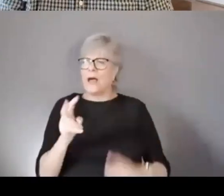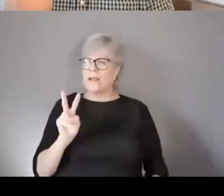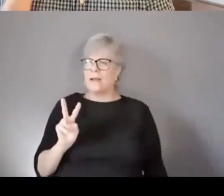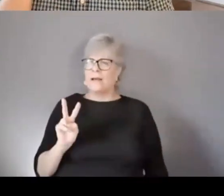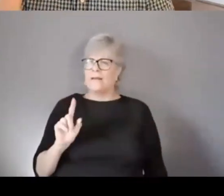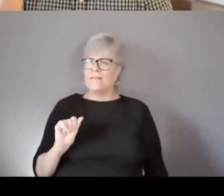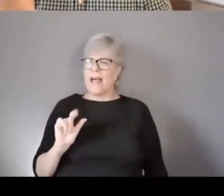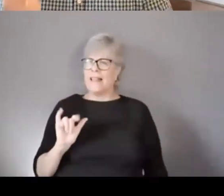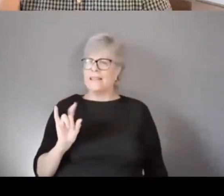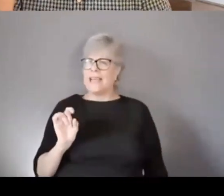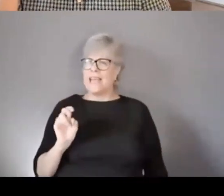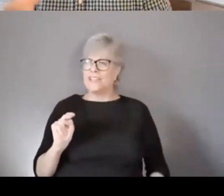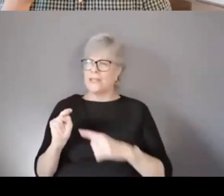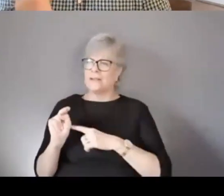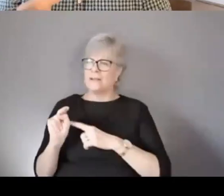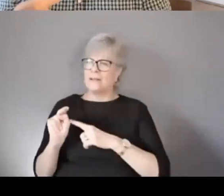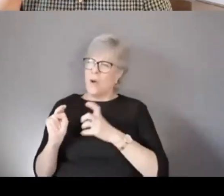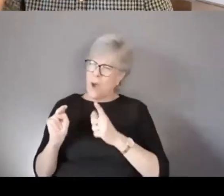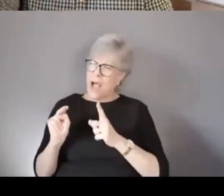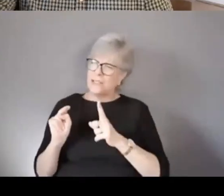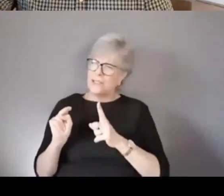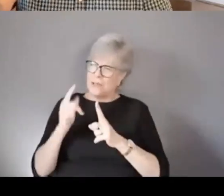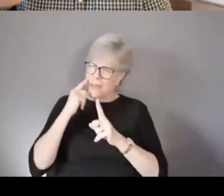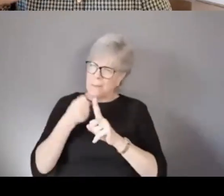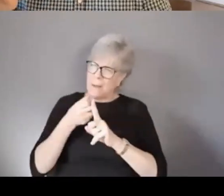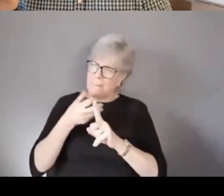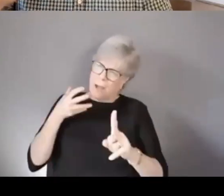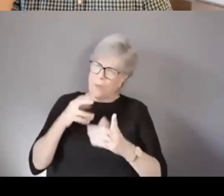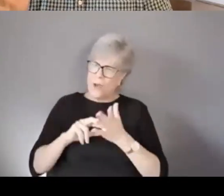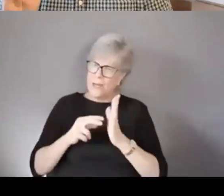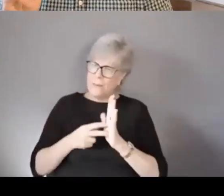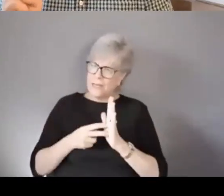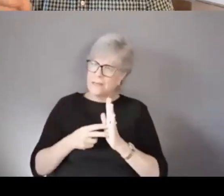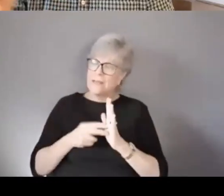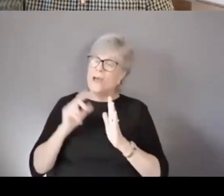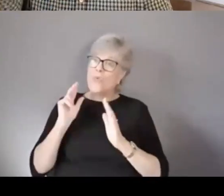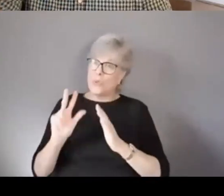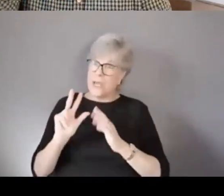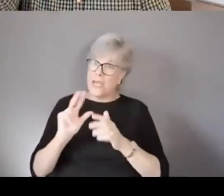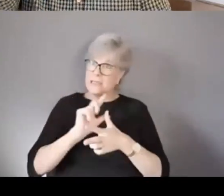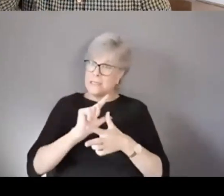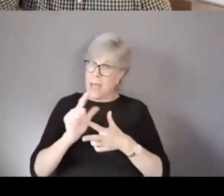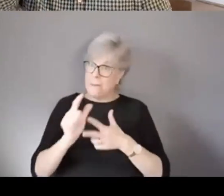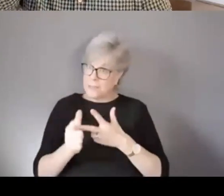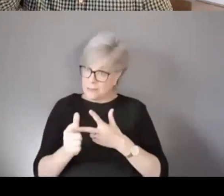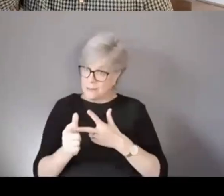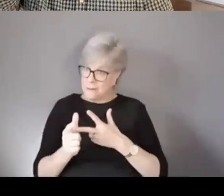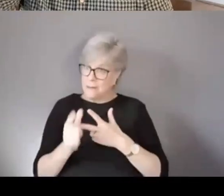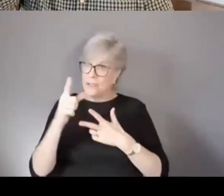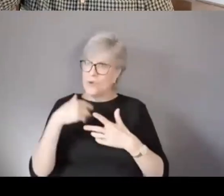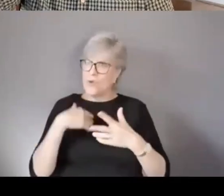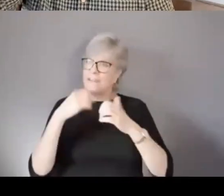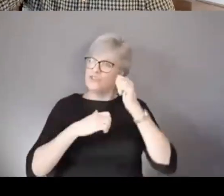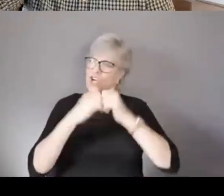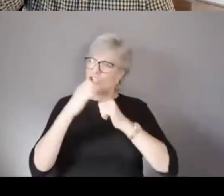want you to think about what does it mean to validate a person. I'm going to give you 3 steps for validation so that you have a structure in your mind of